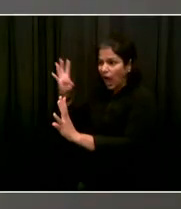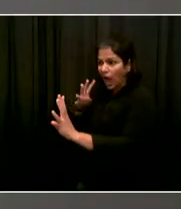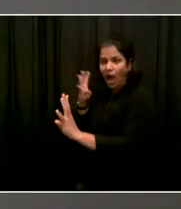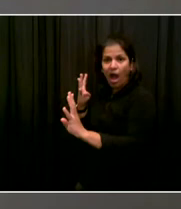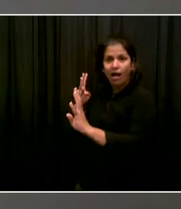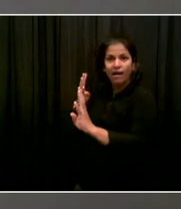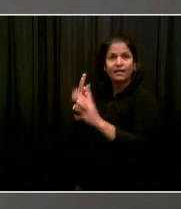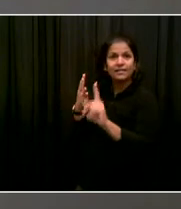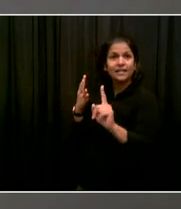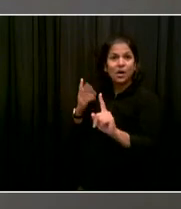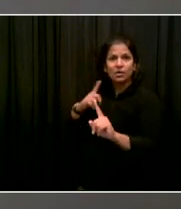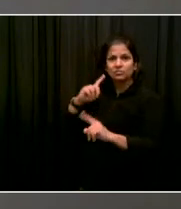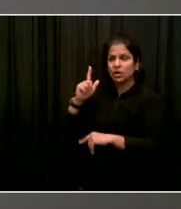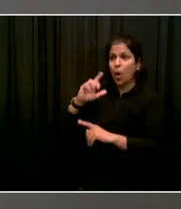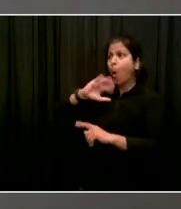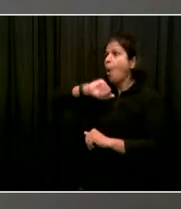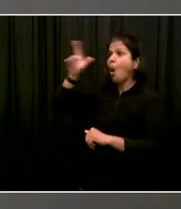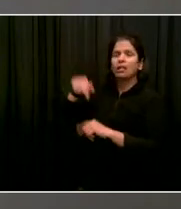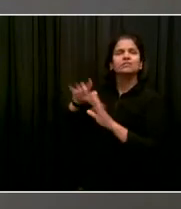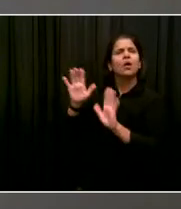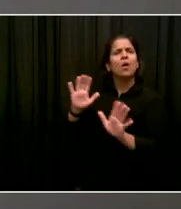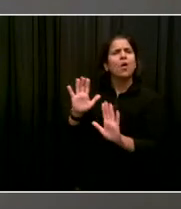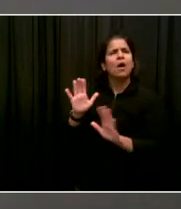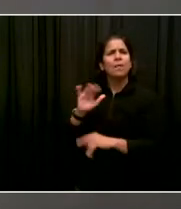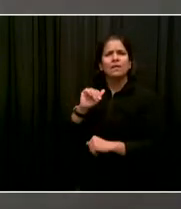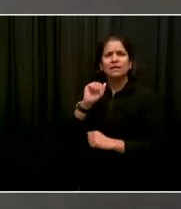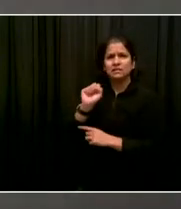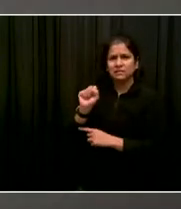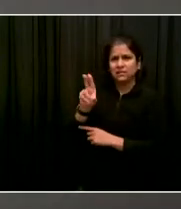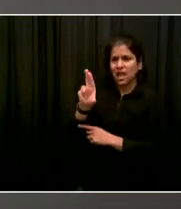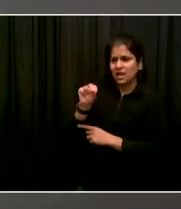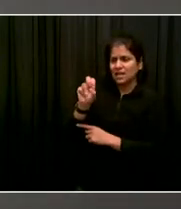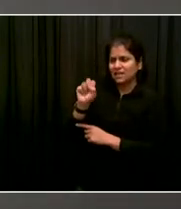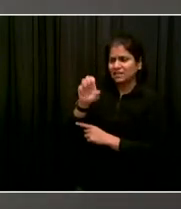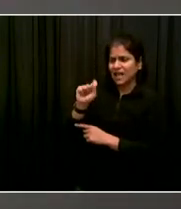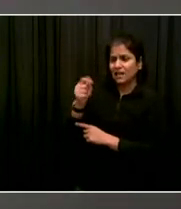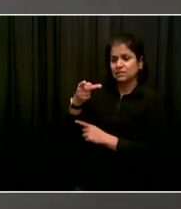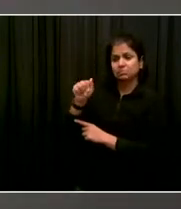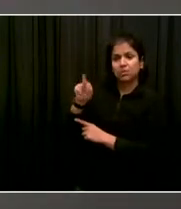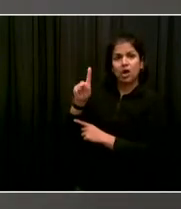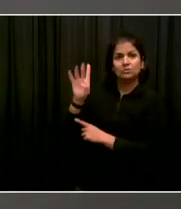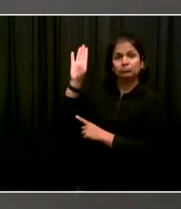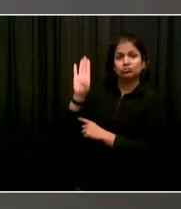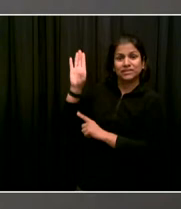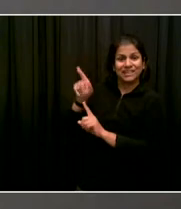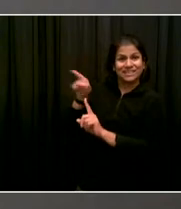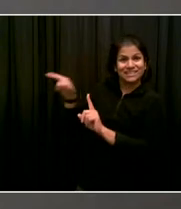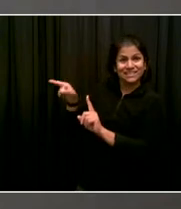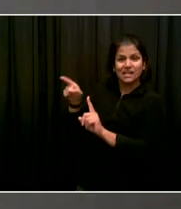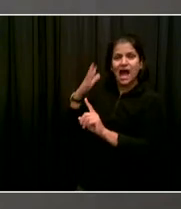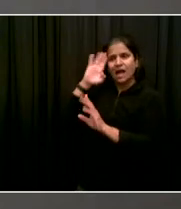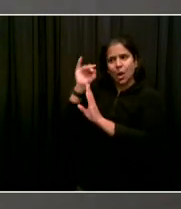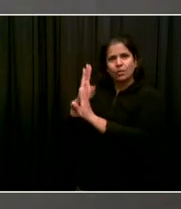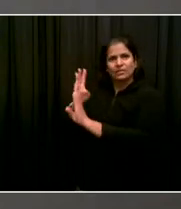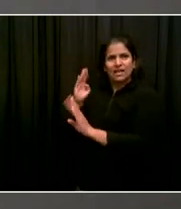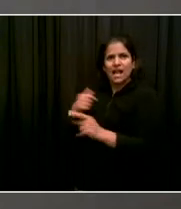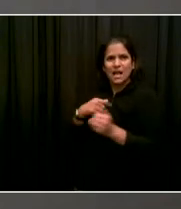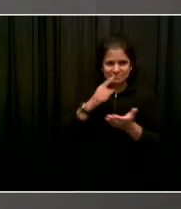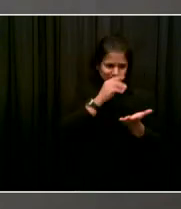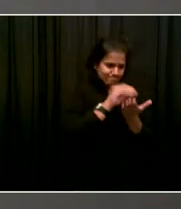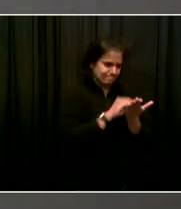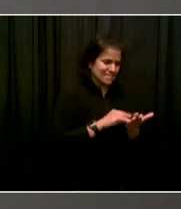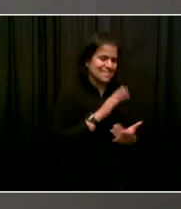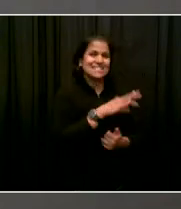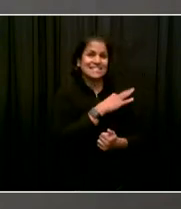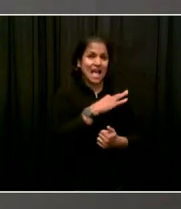still having a long line, and we're going to dispatch staff as soon as possible to Sunset Park to see if we can help. But